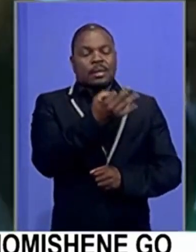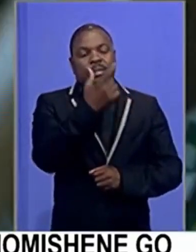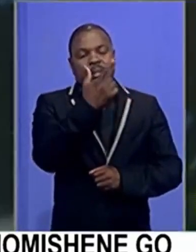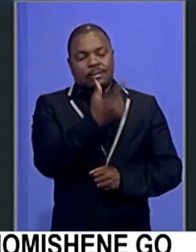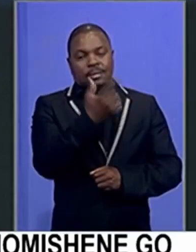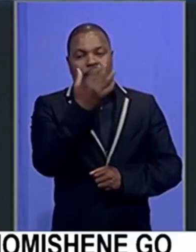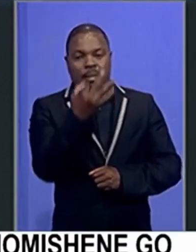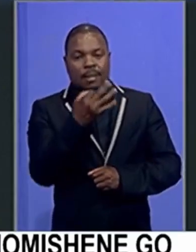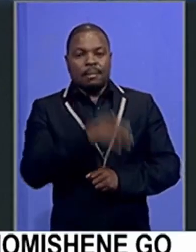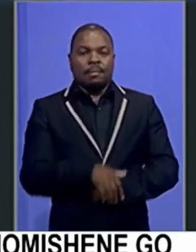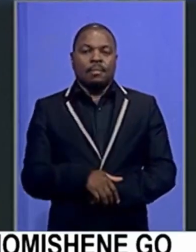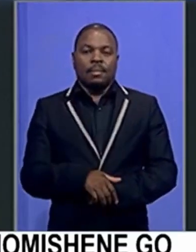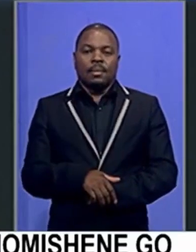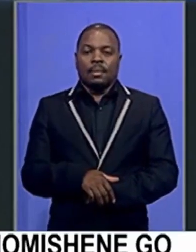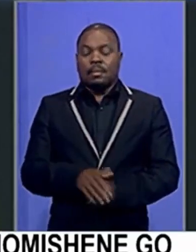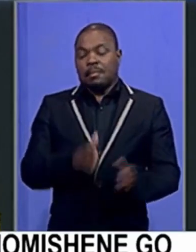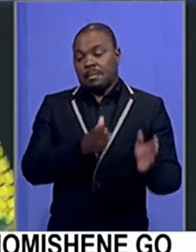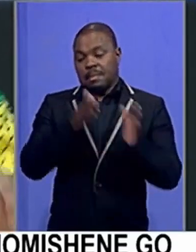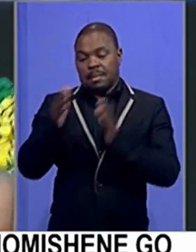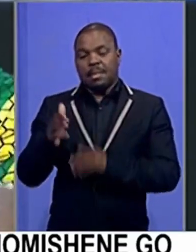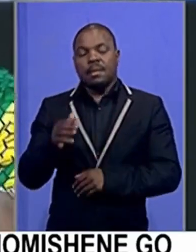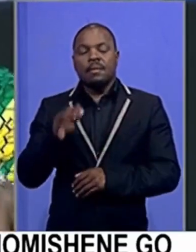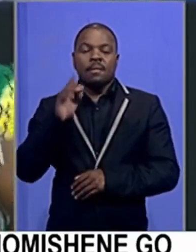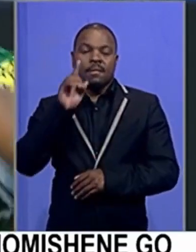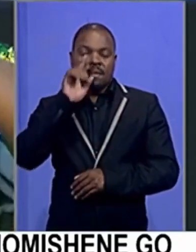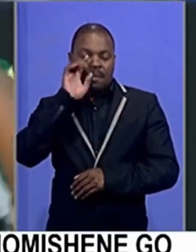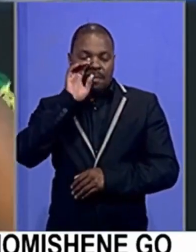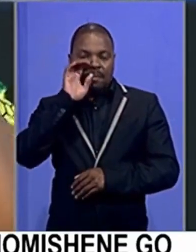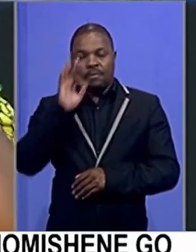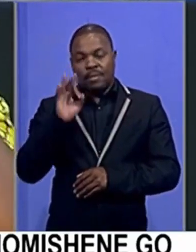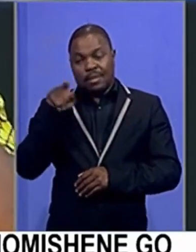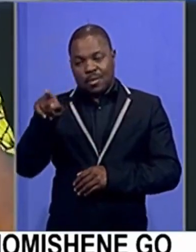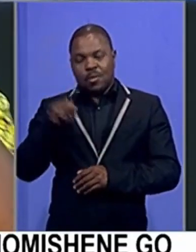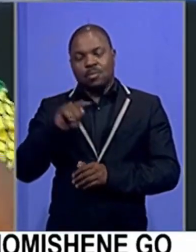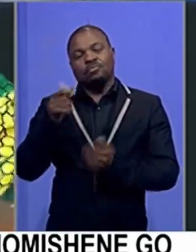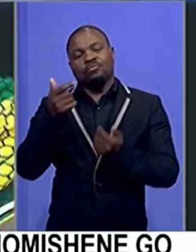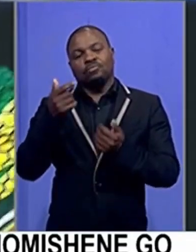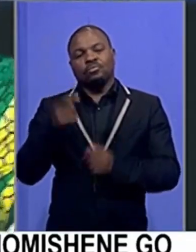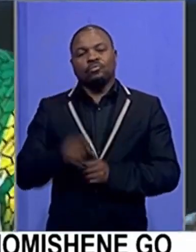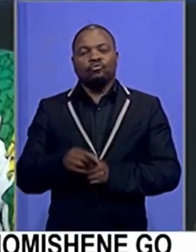2,373. Fa Fikile Mbalula a tlhophile jaaka mokwaledi kakaretso.